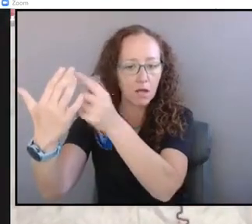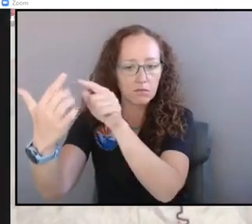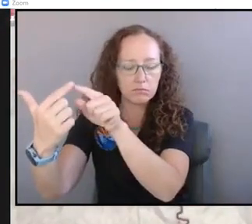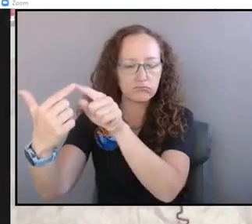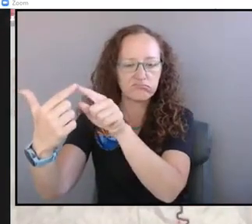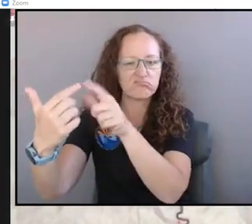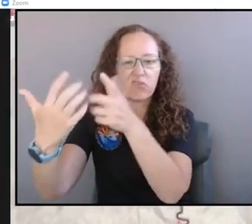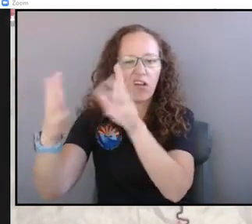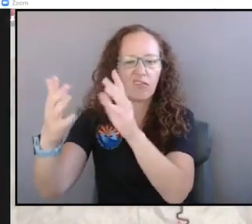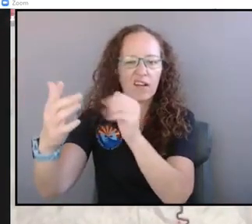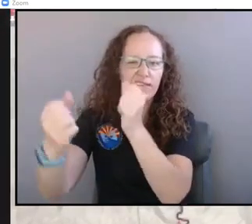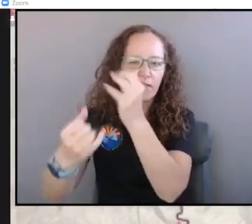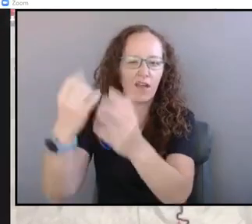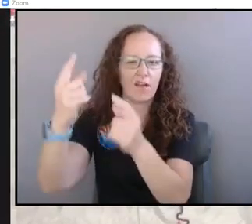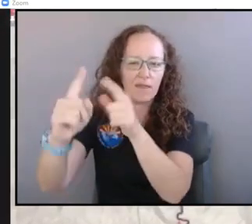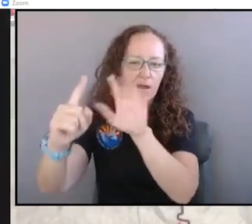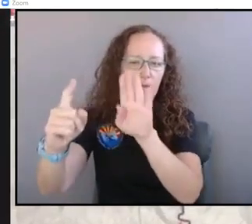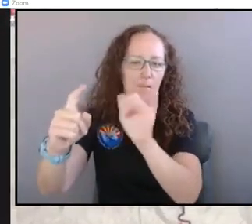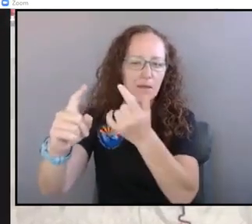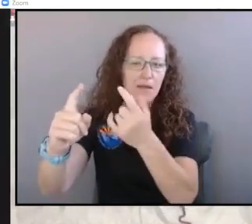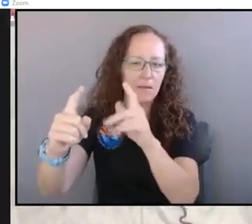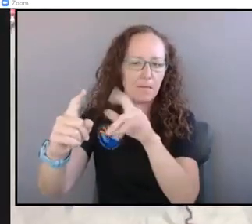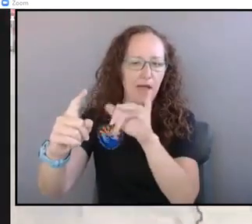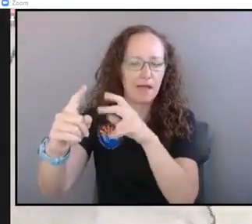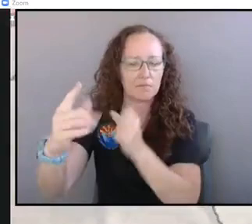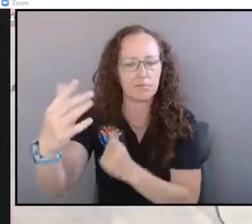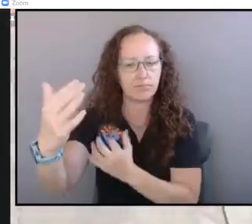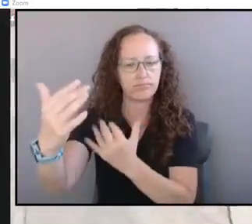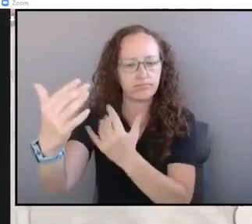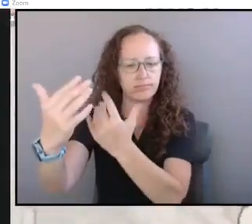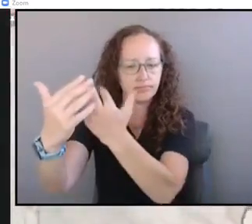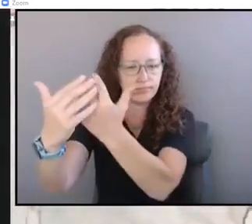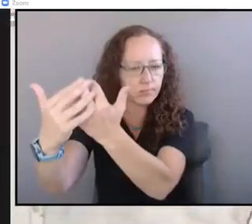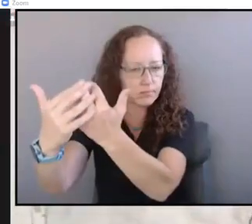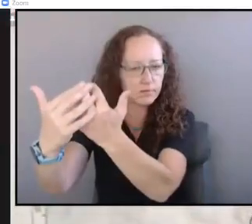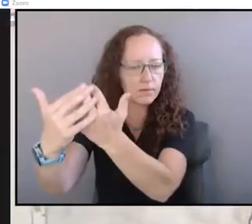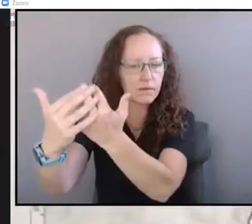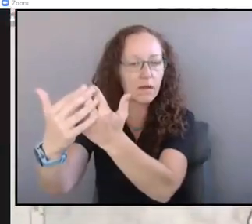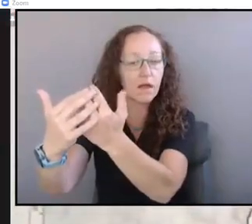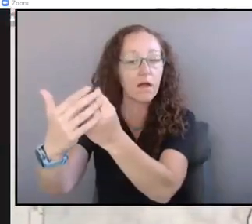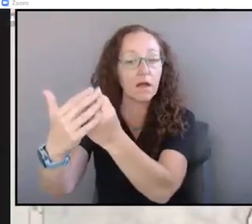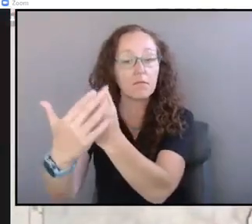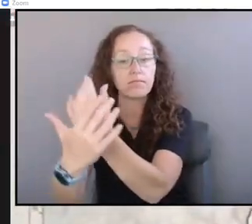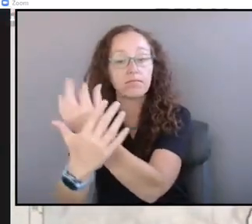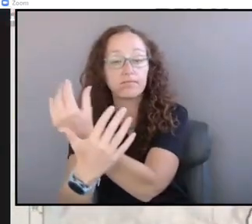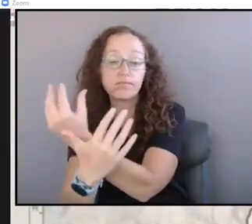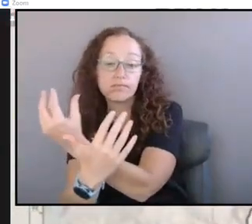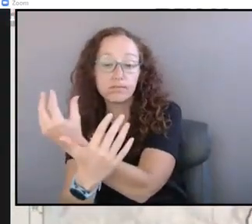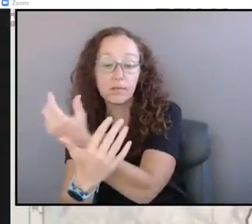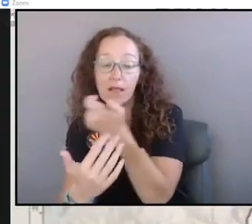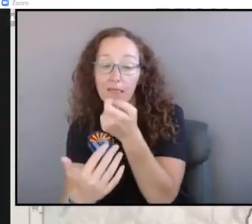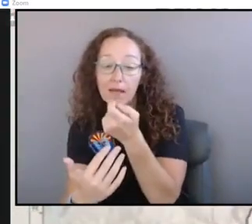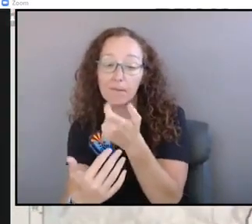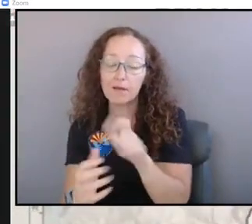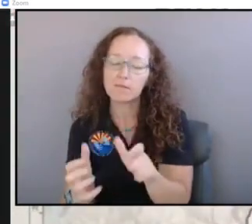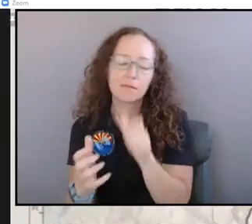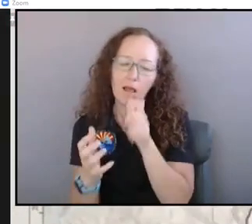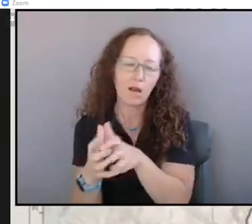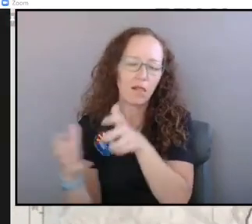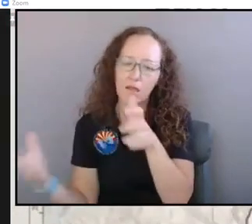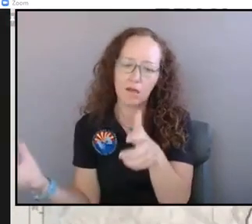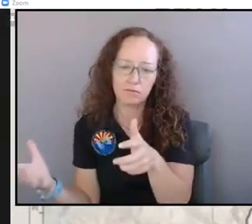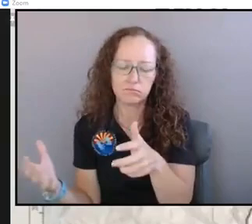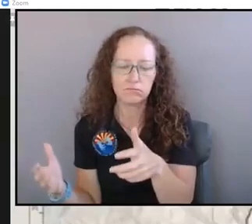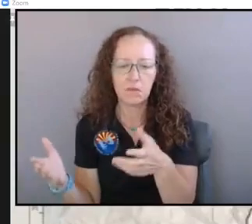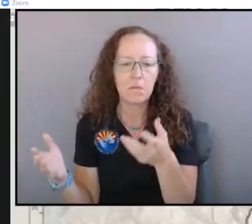fire up there by Big Pine, that area. It wants to move to the west a little bit, but not dramatically. Maybe a drainage